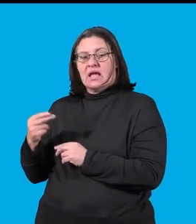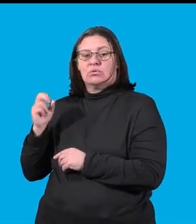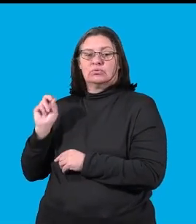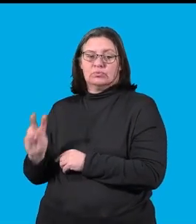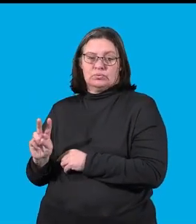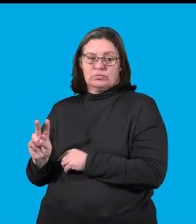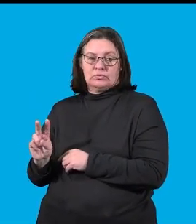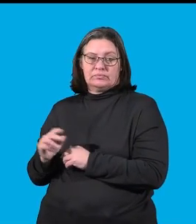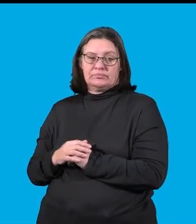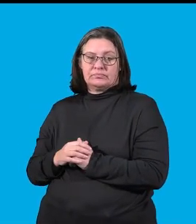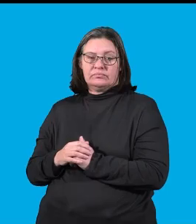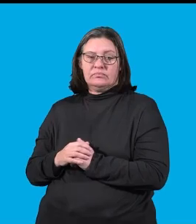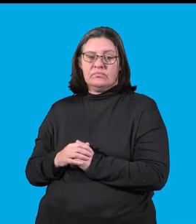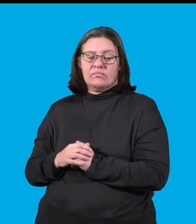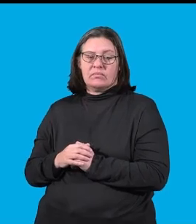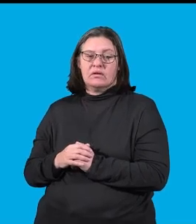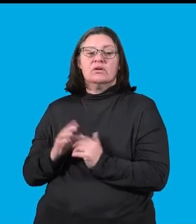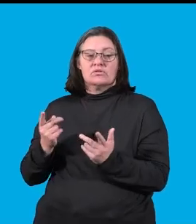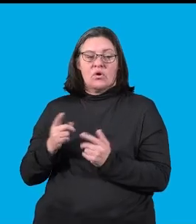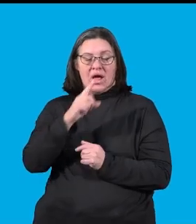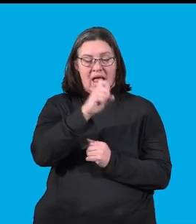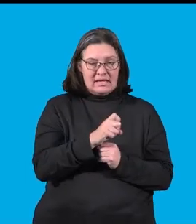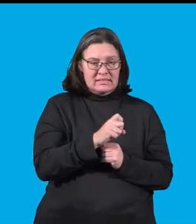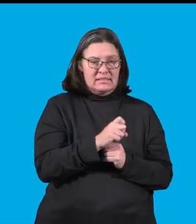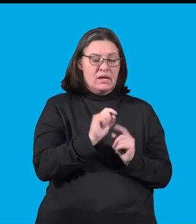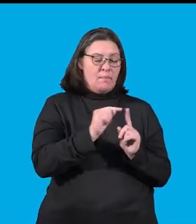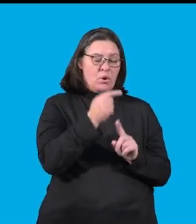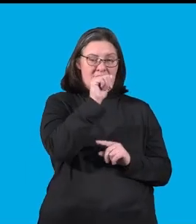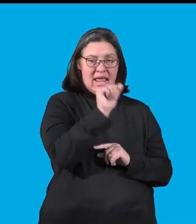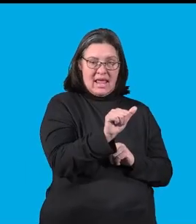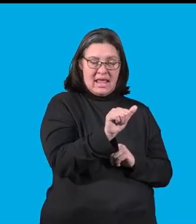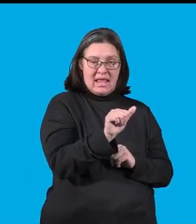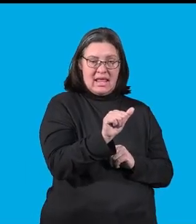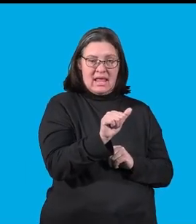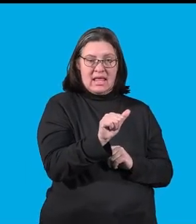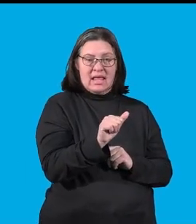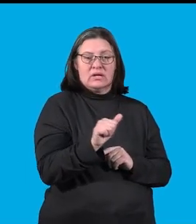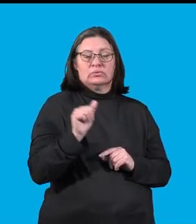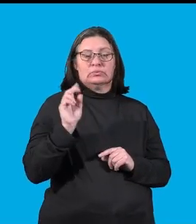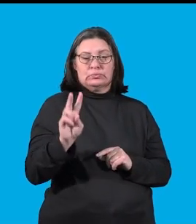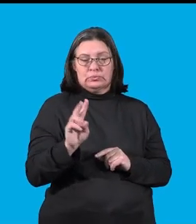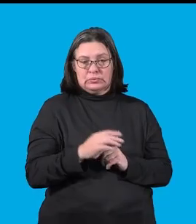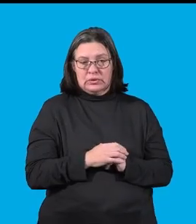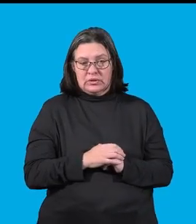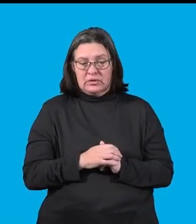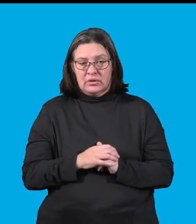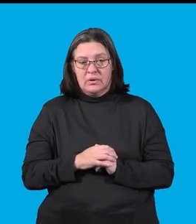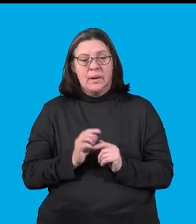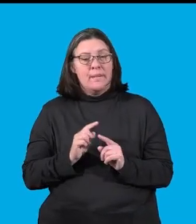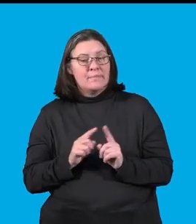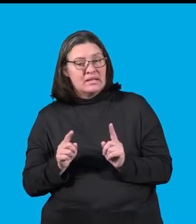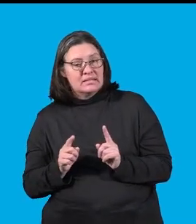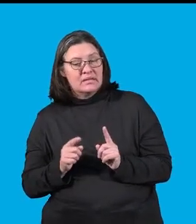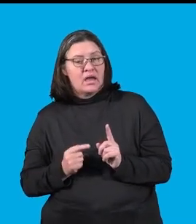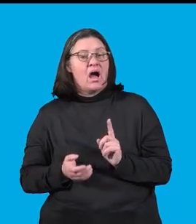is equal to 2. So the x coordinate at point A is 2.